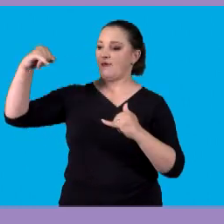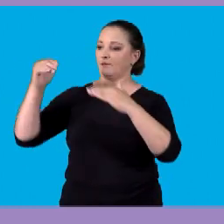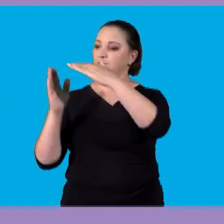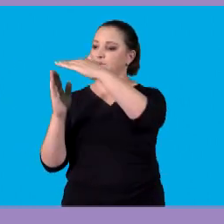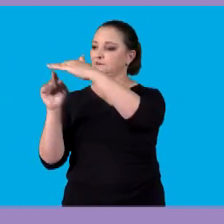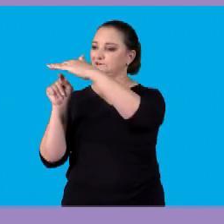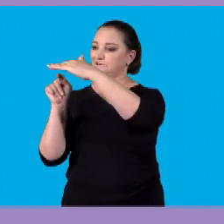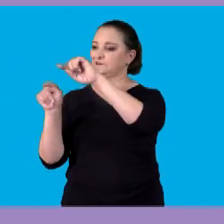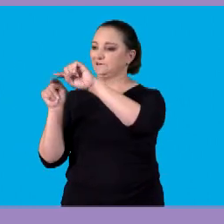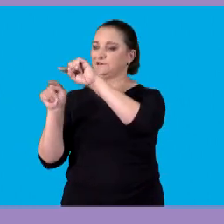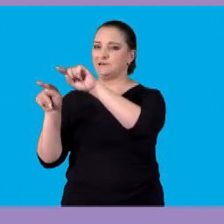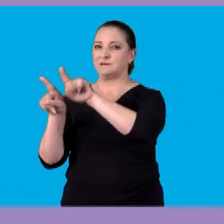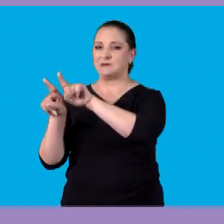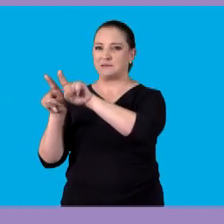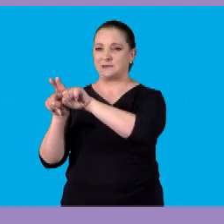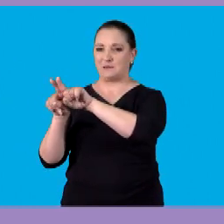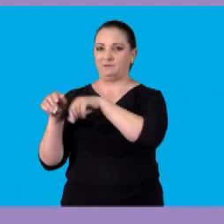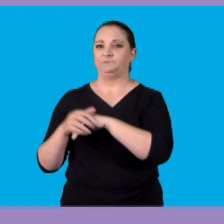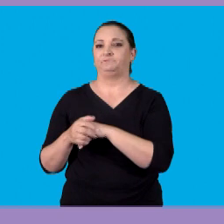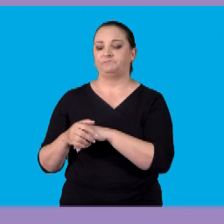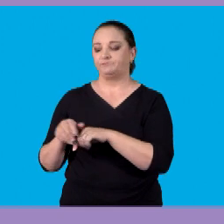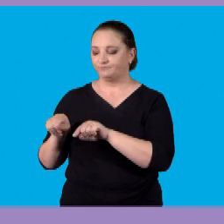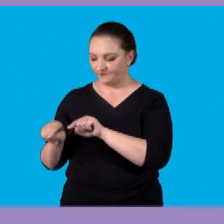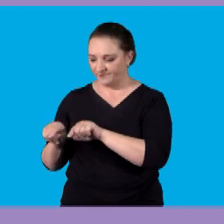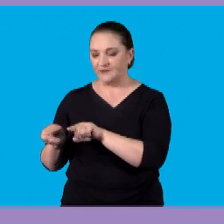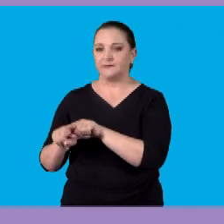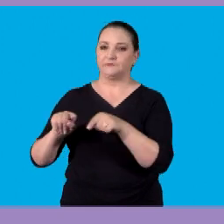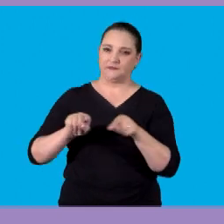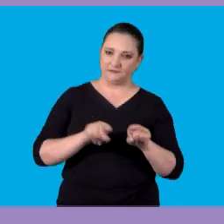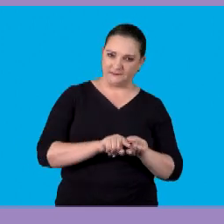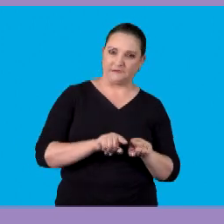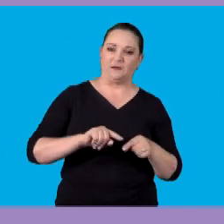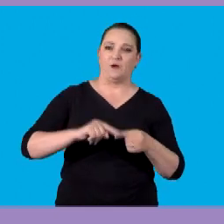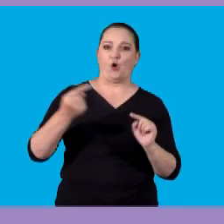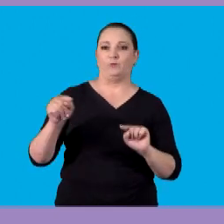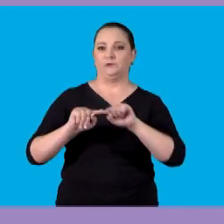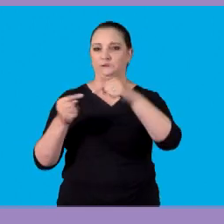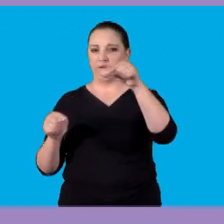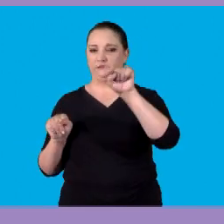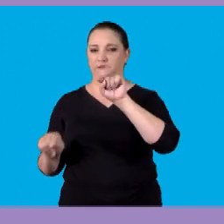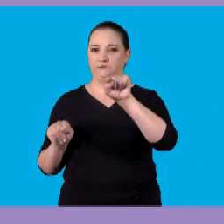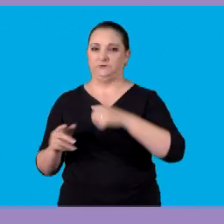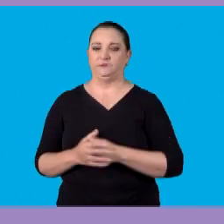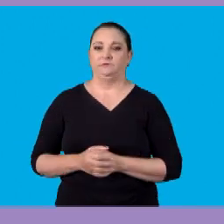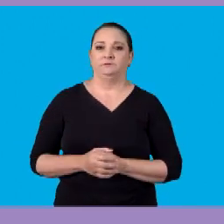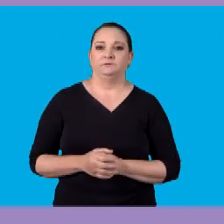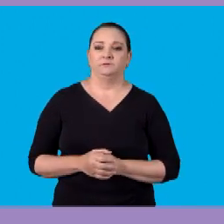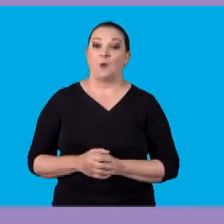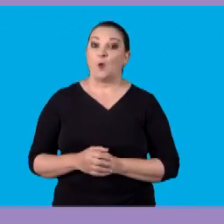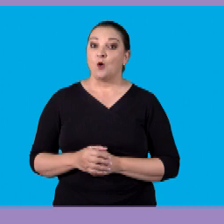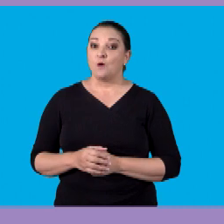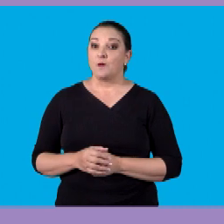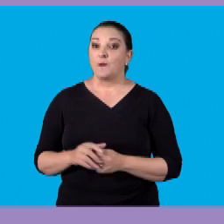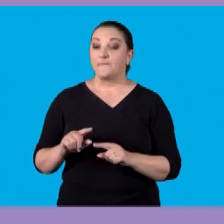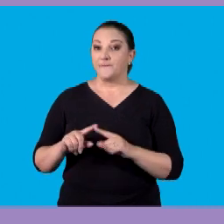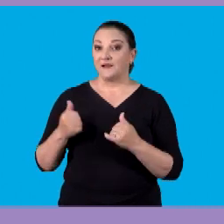well. That same thing applies for the other opposite angles, which is angle K and angle M.